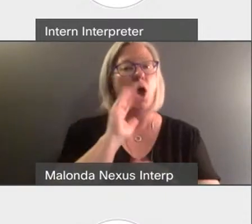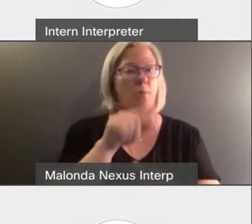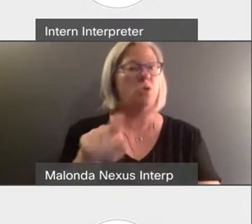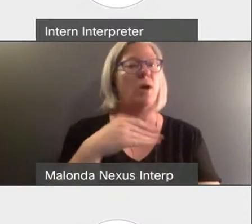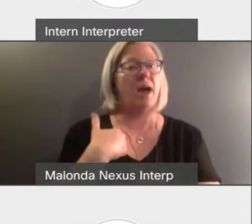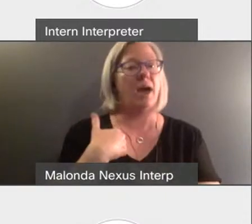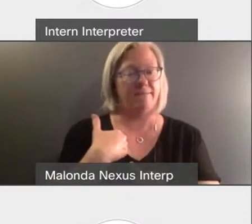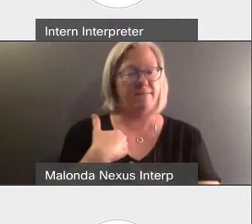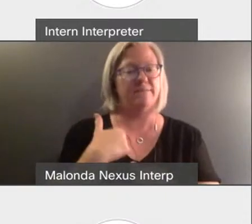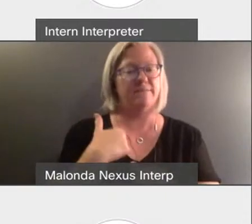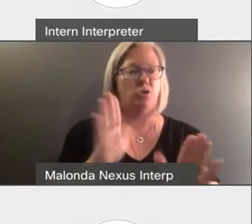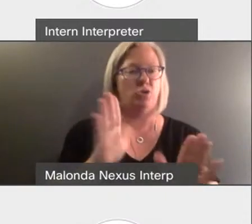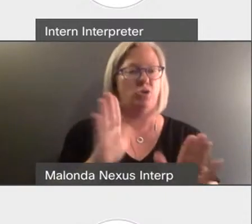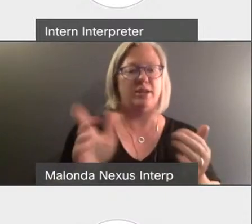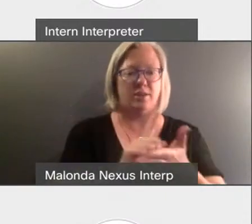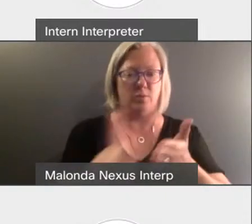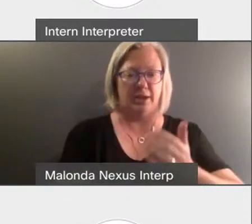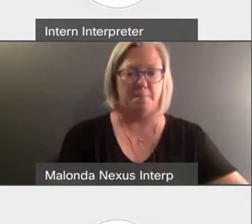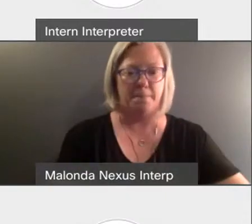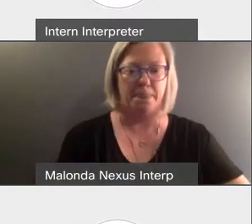have a great rest of the week.